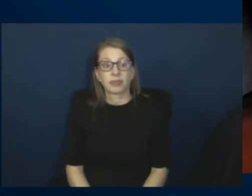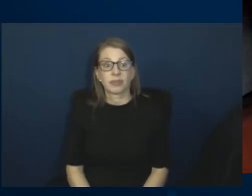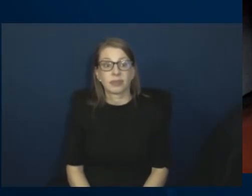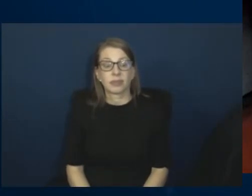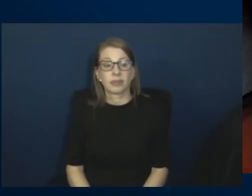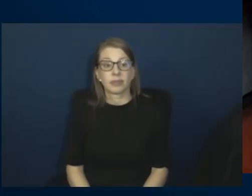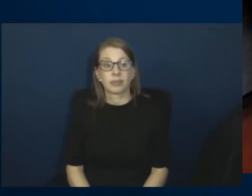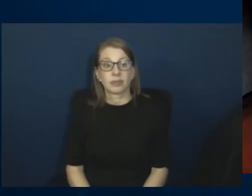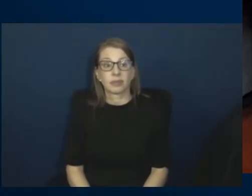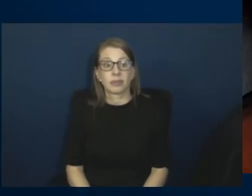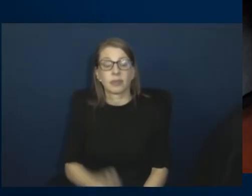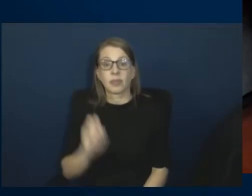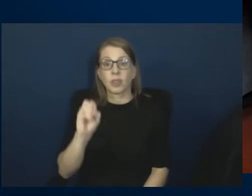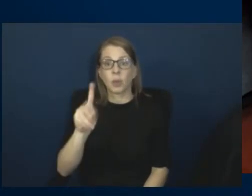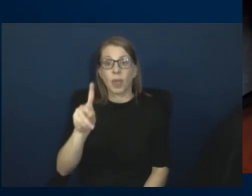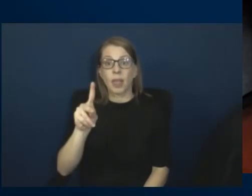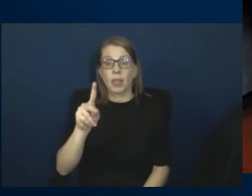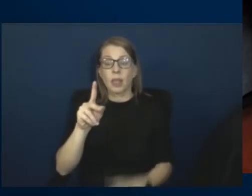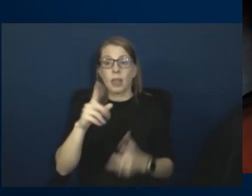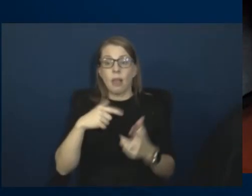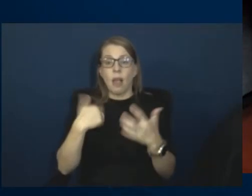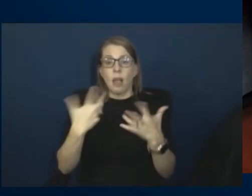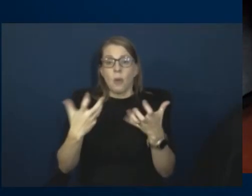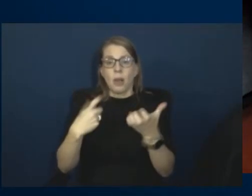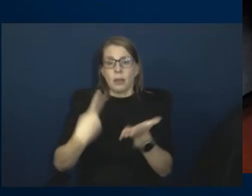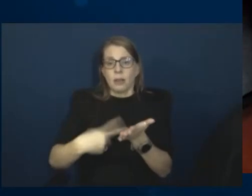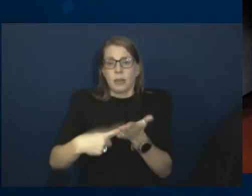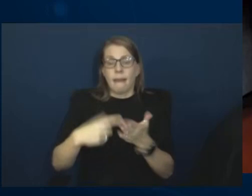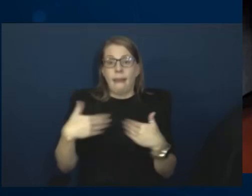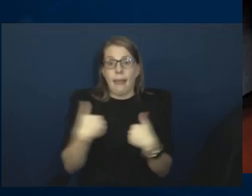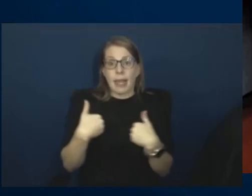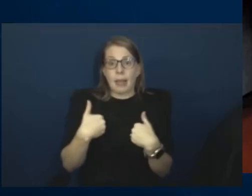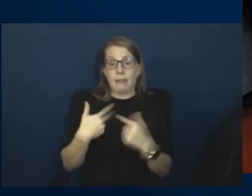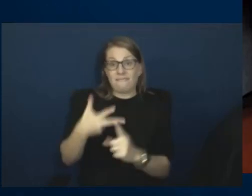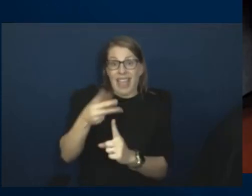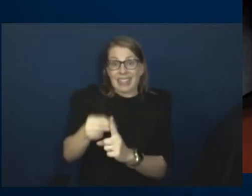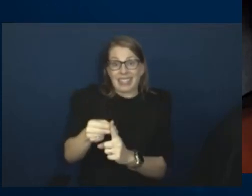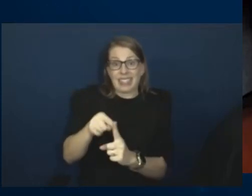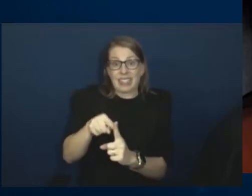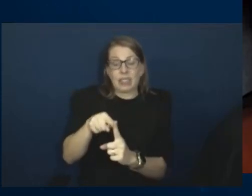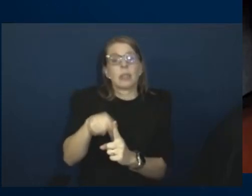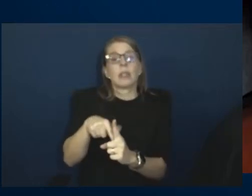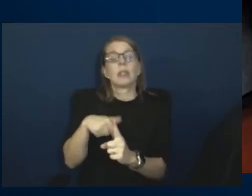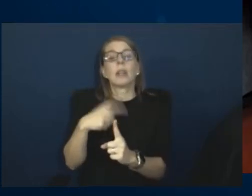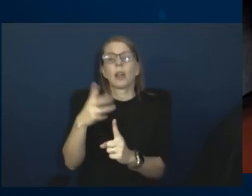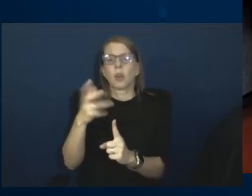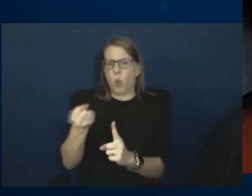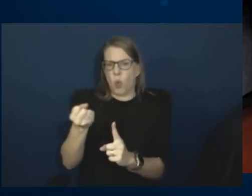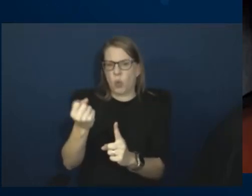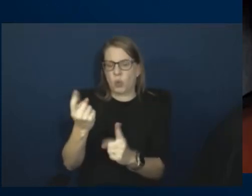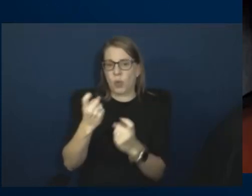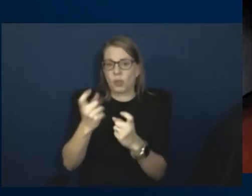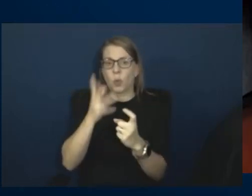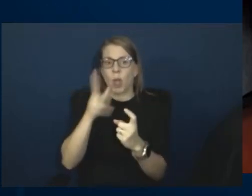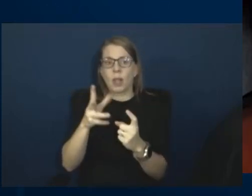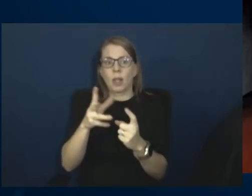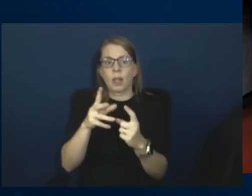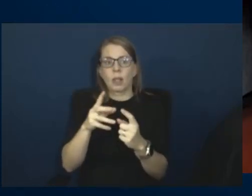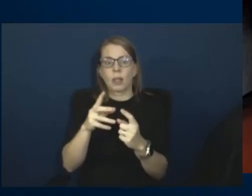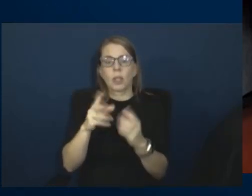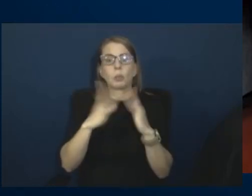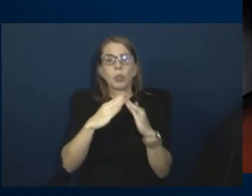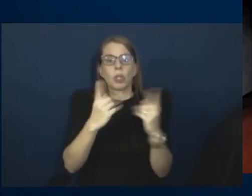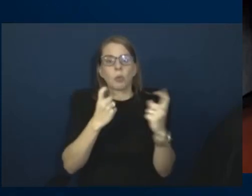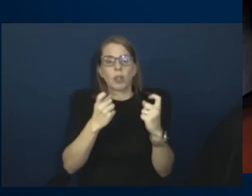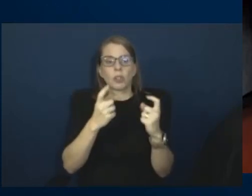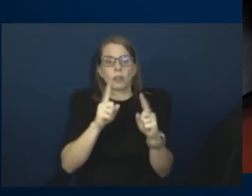Okay, so in just a moment, I want to talk about getting animals vaccinated. I want to talk about that in just a moment, but I first want to get to a few of our community questions that are